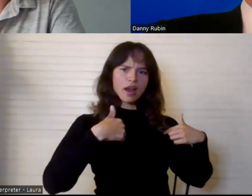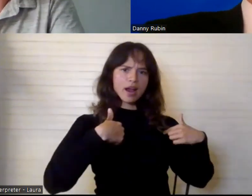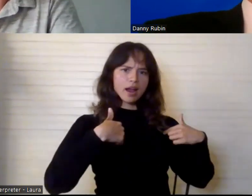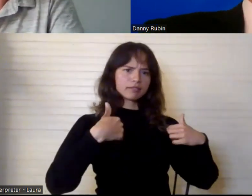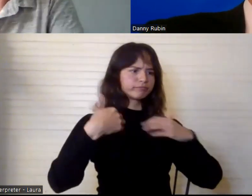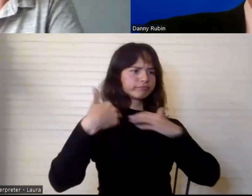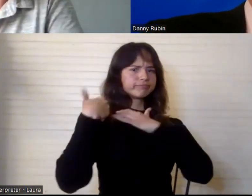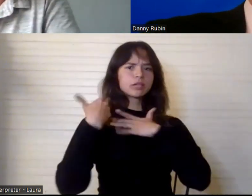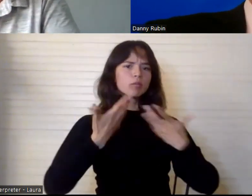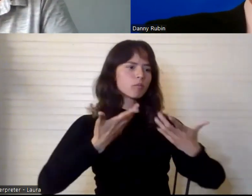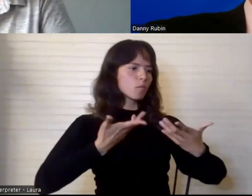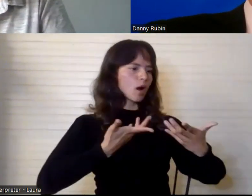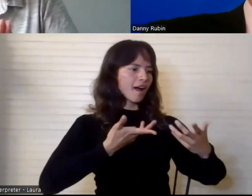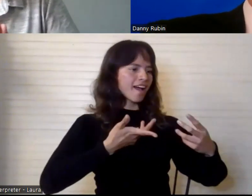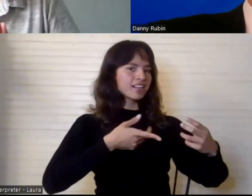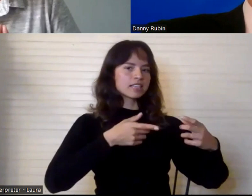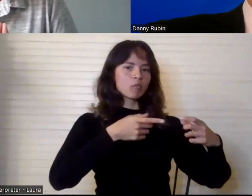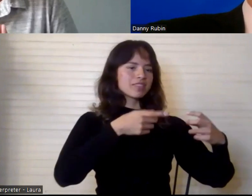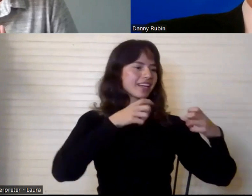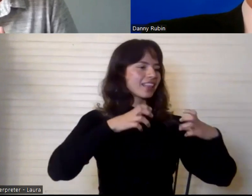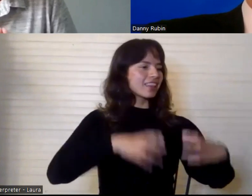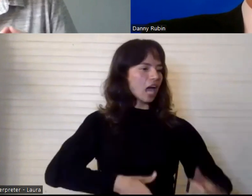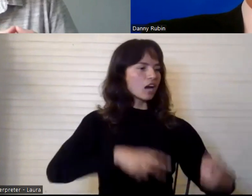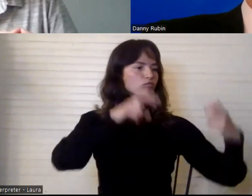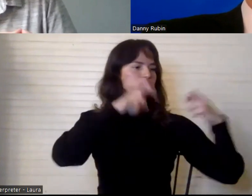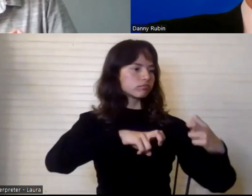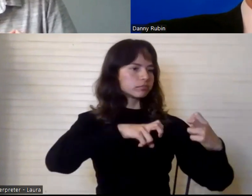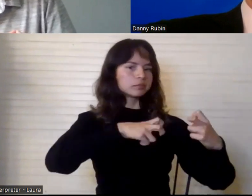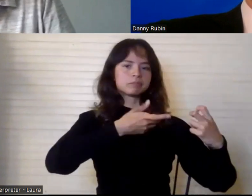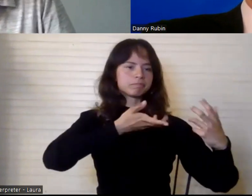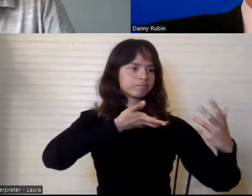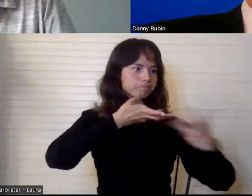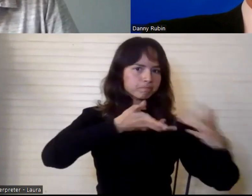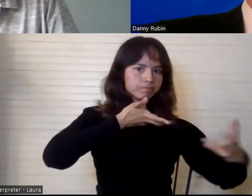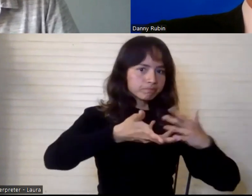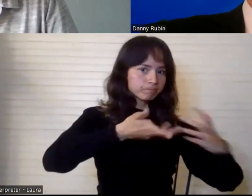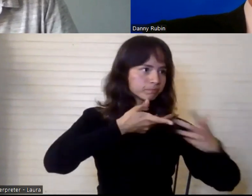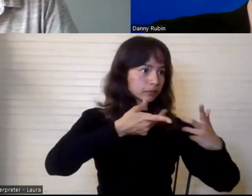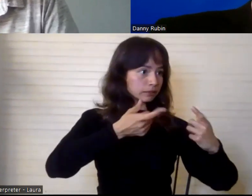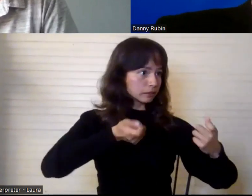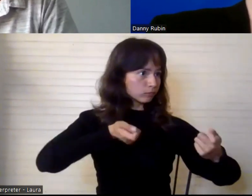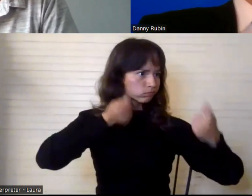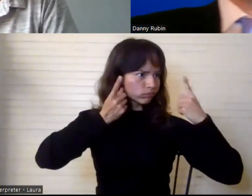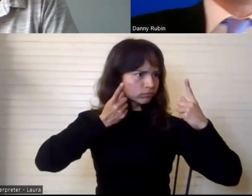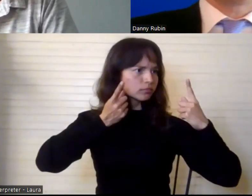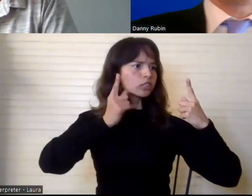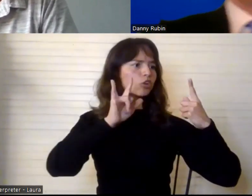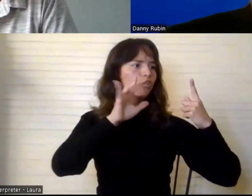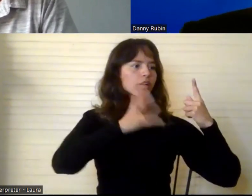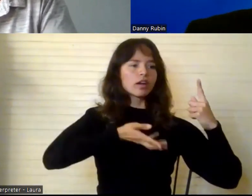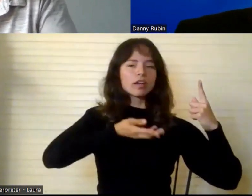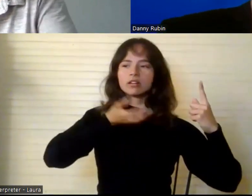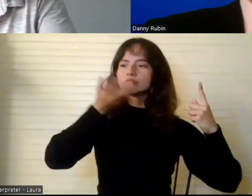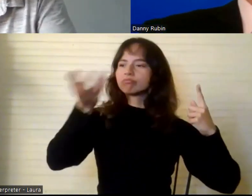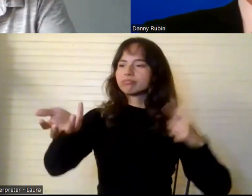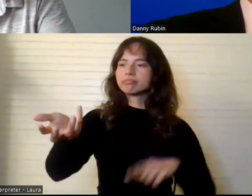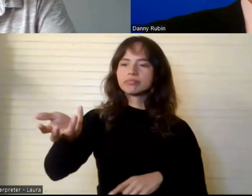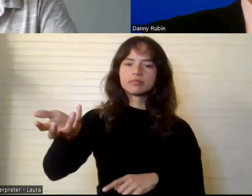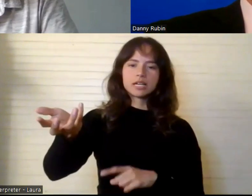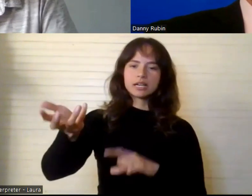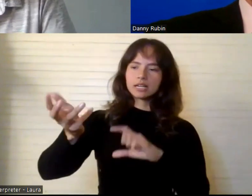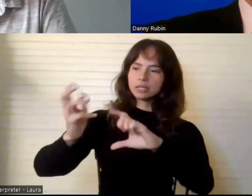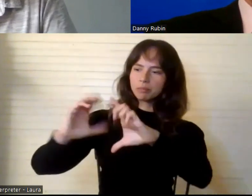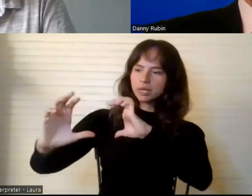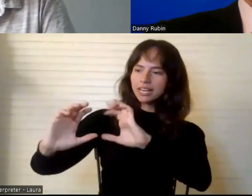forward. So Okay. all of that listening that we do, we have to understand it so we can effectively communicate it to our project